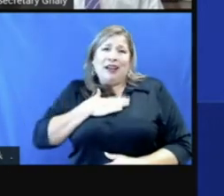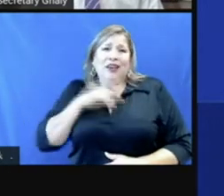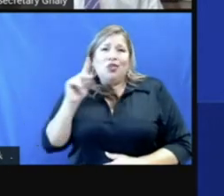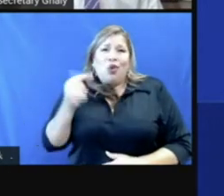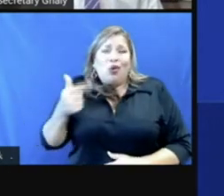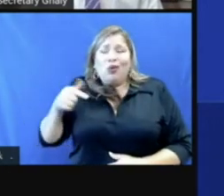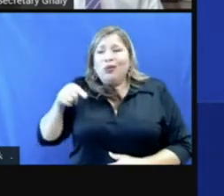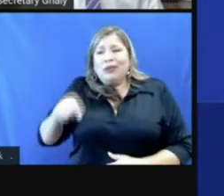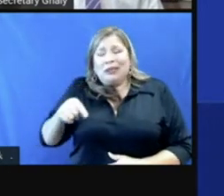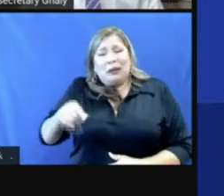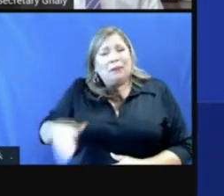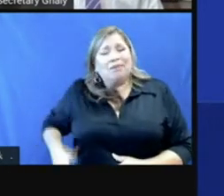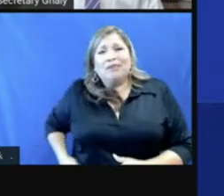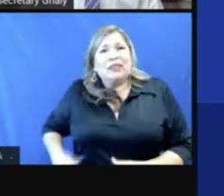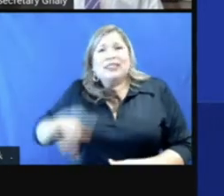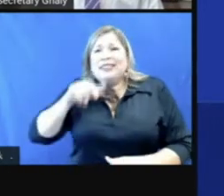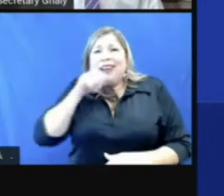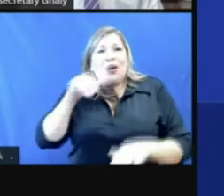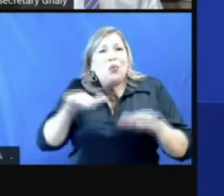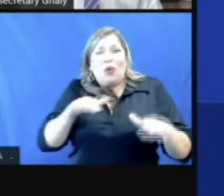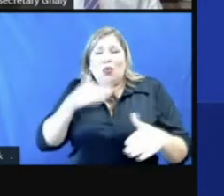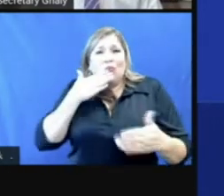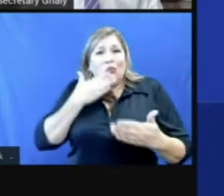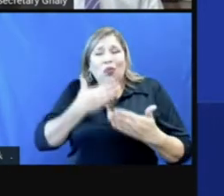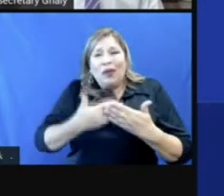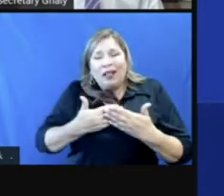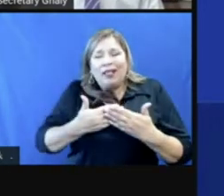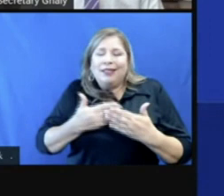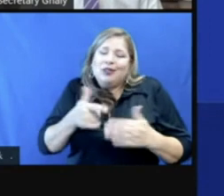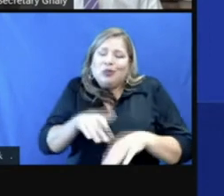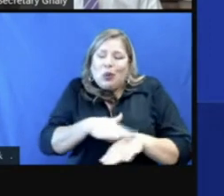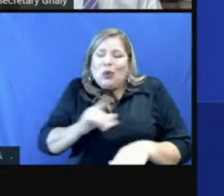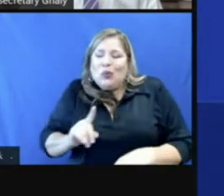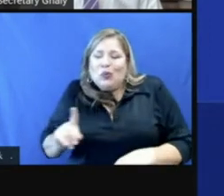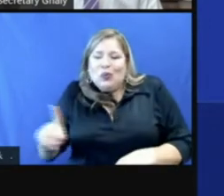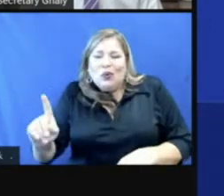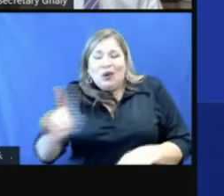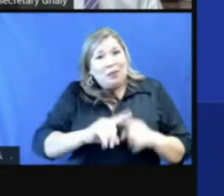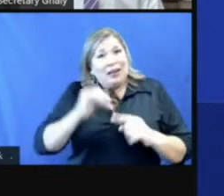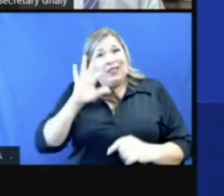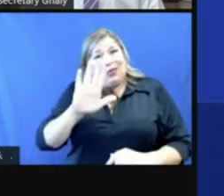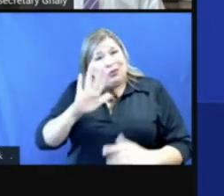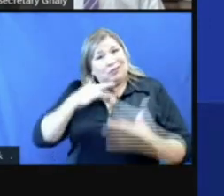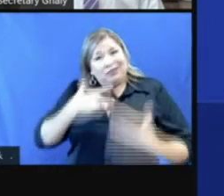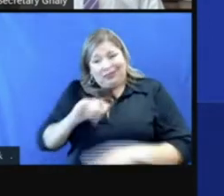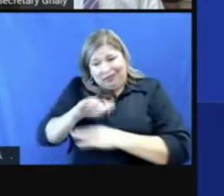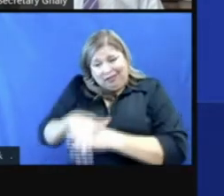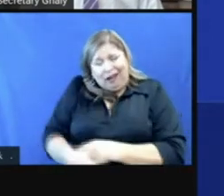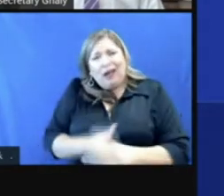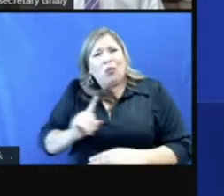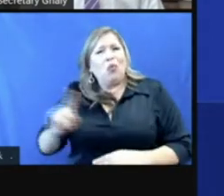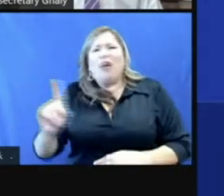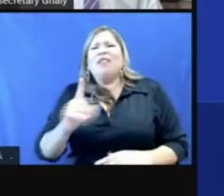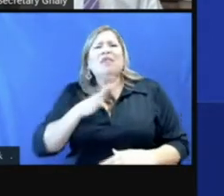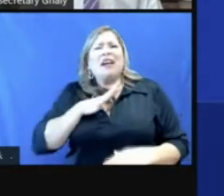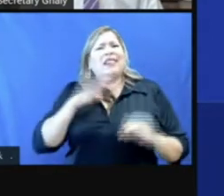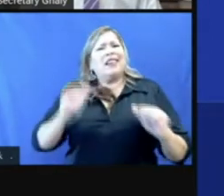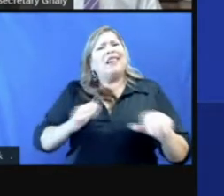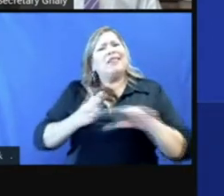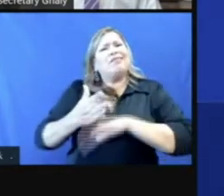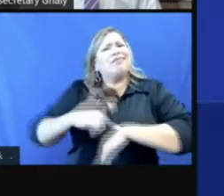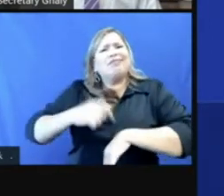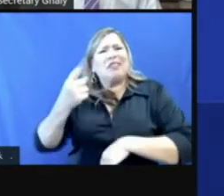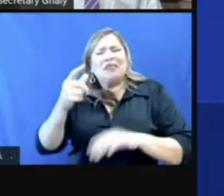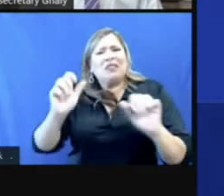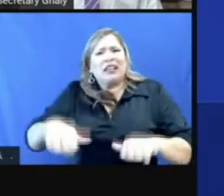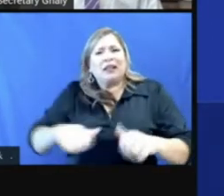but yes, I can walk my dog at 11 p.m. if that's your tradition and routine. And for restaurants that close